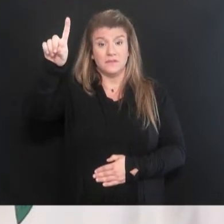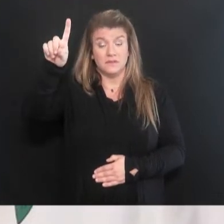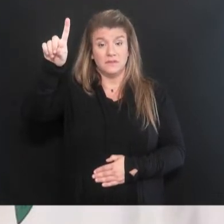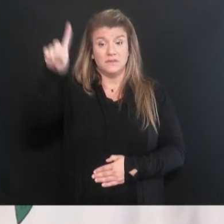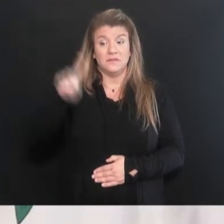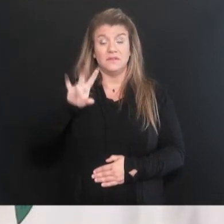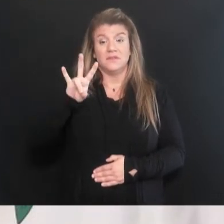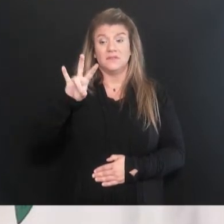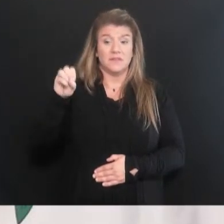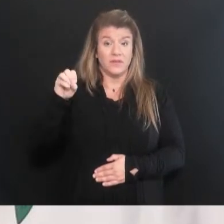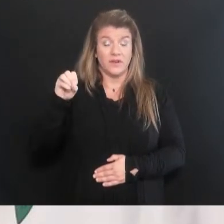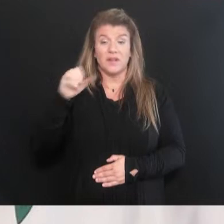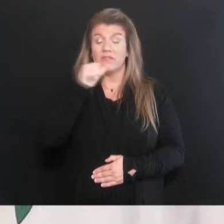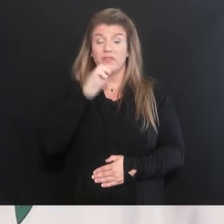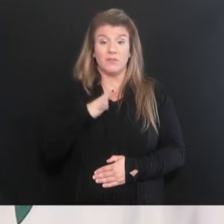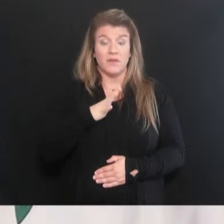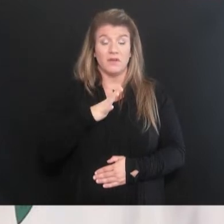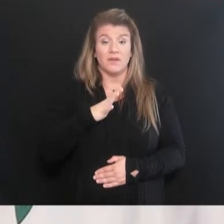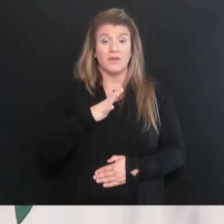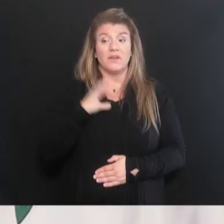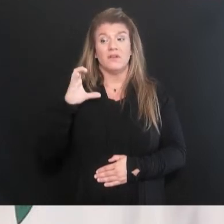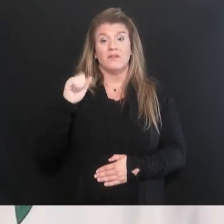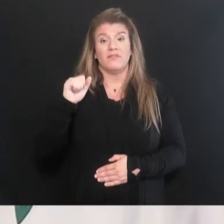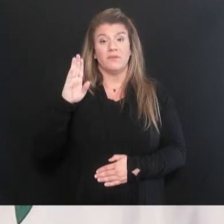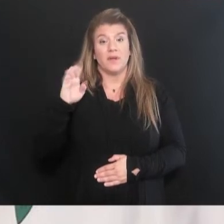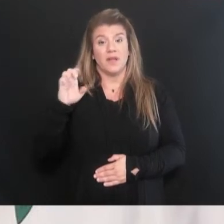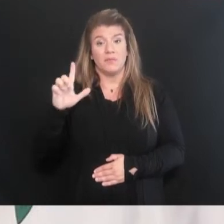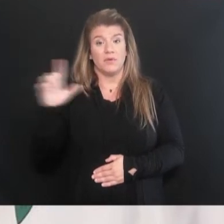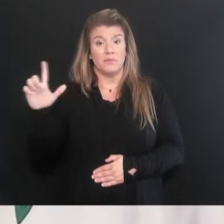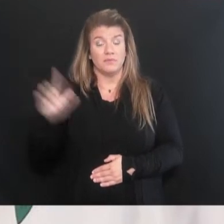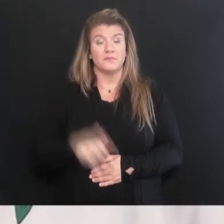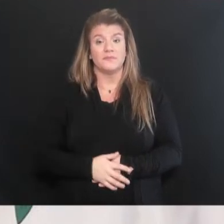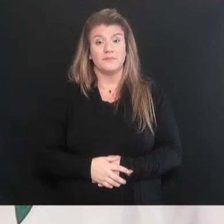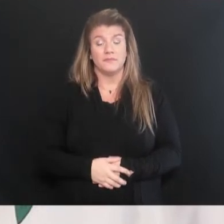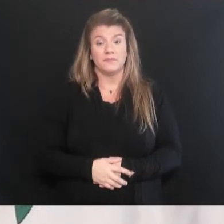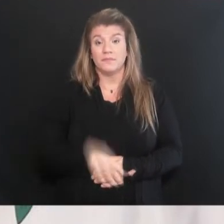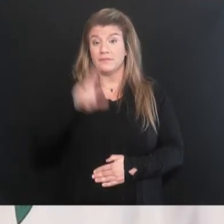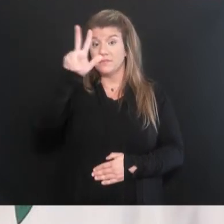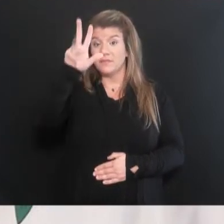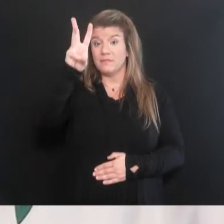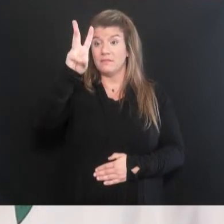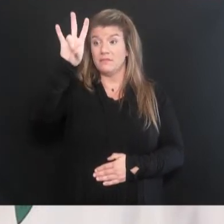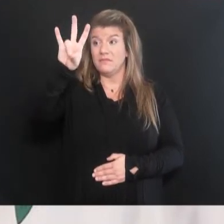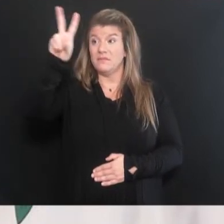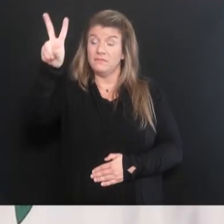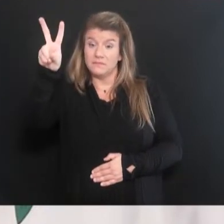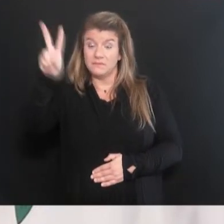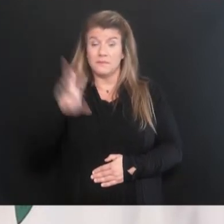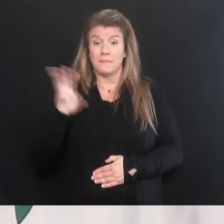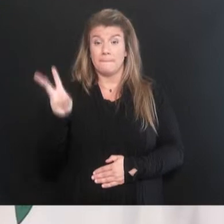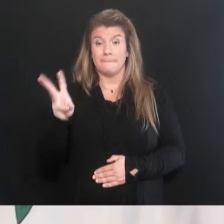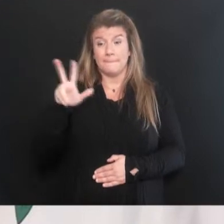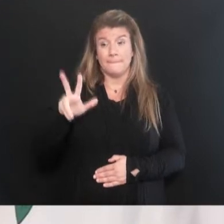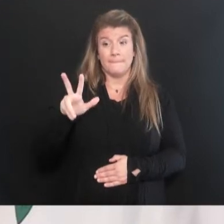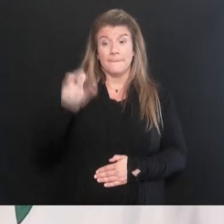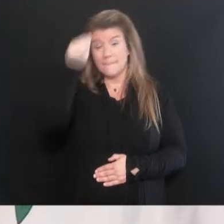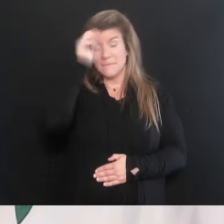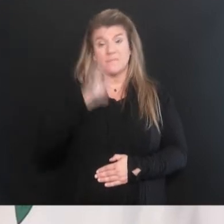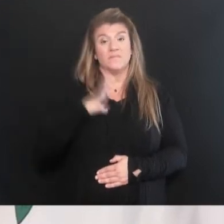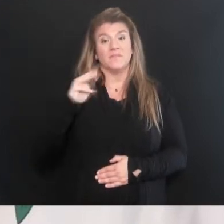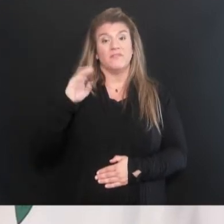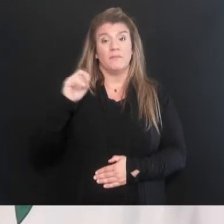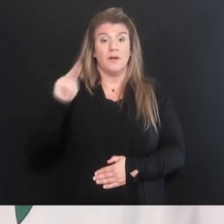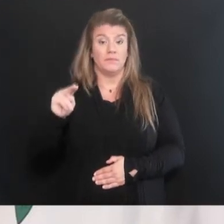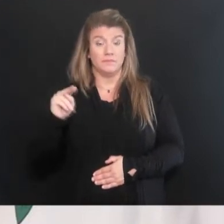a 70-year-old female from Cabell County. The 3,672nd death, a 63-year-old male from